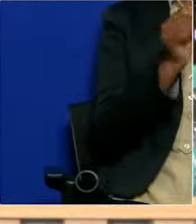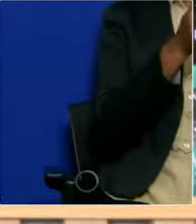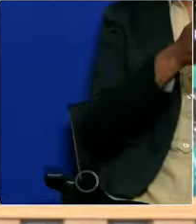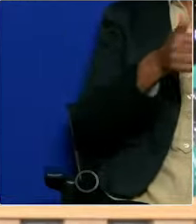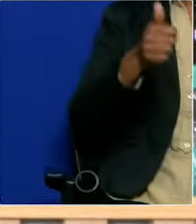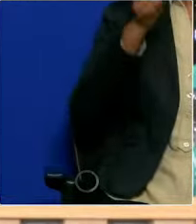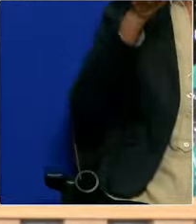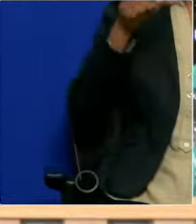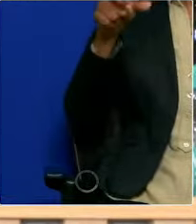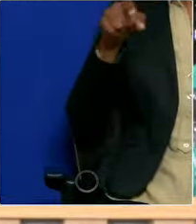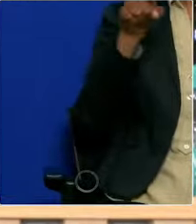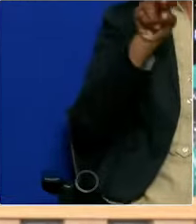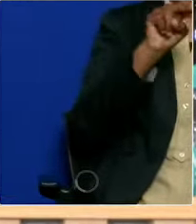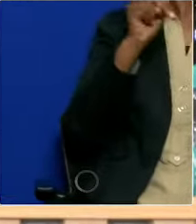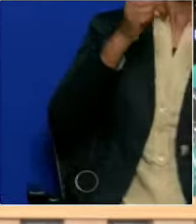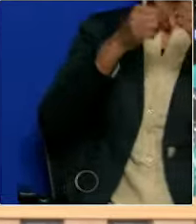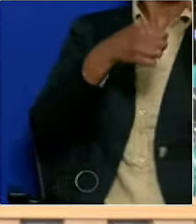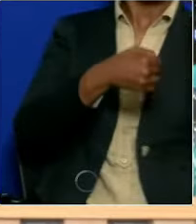office.